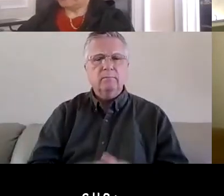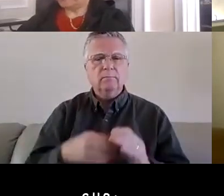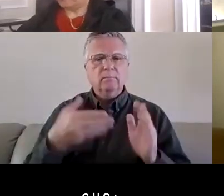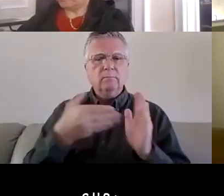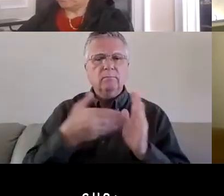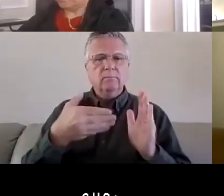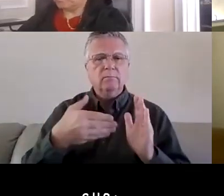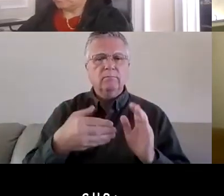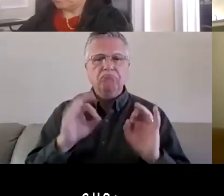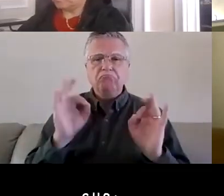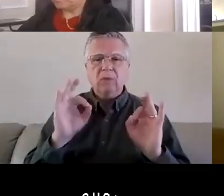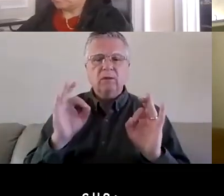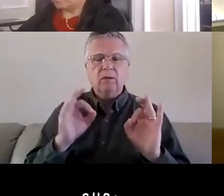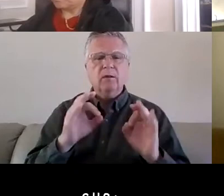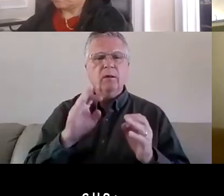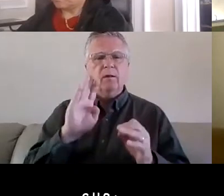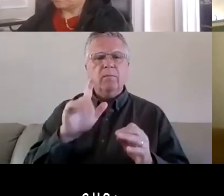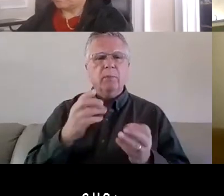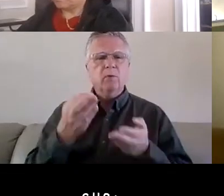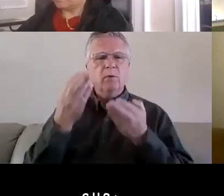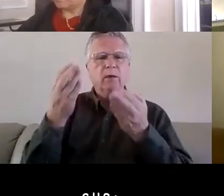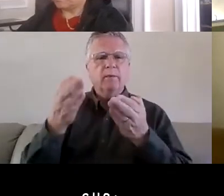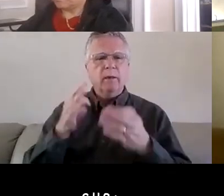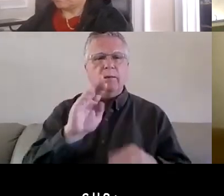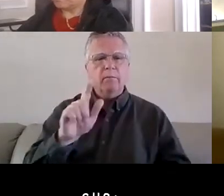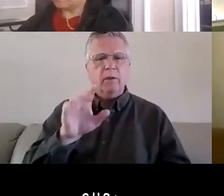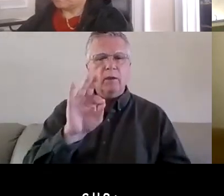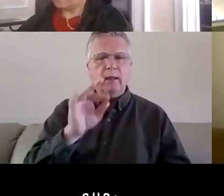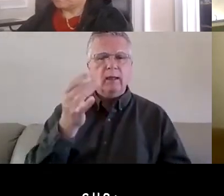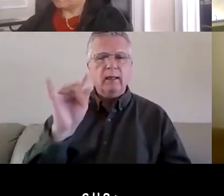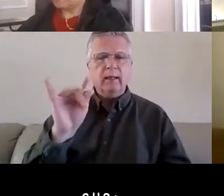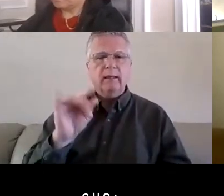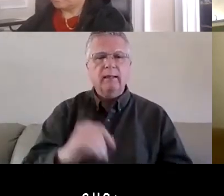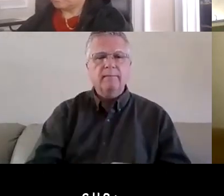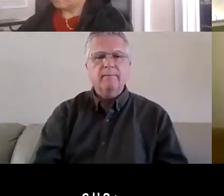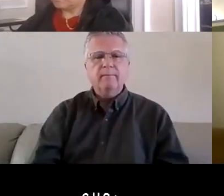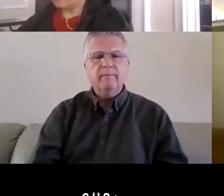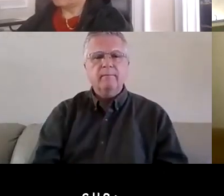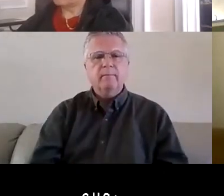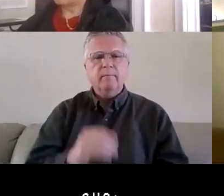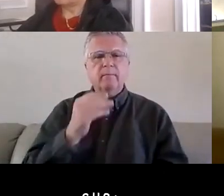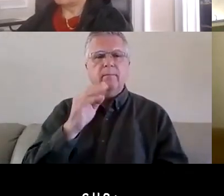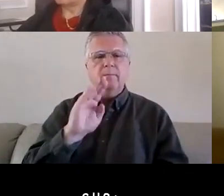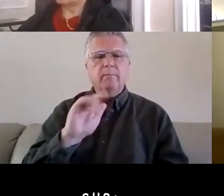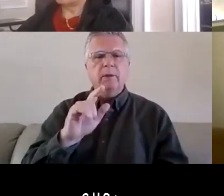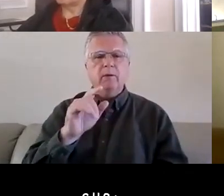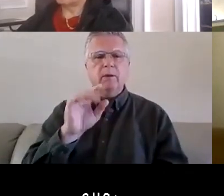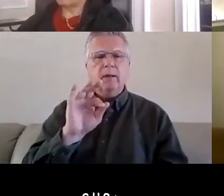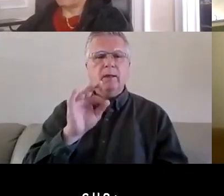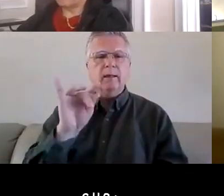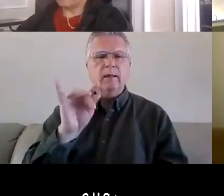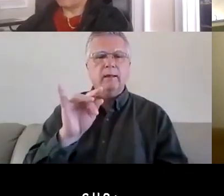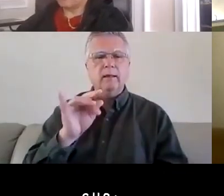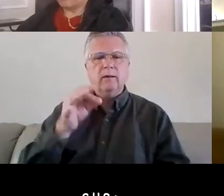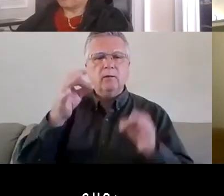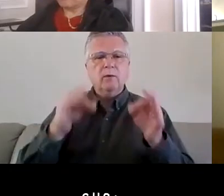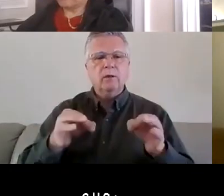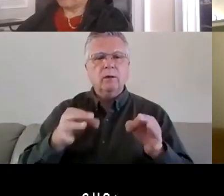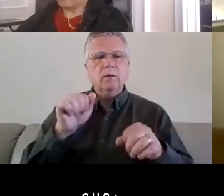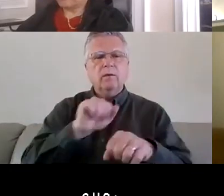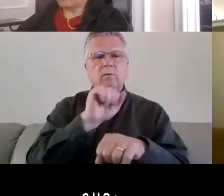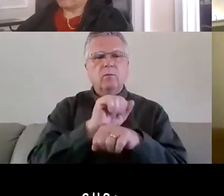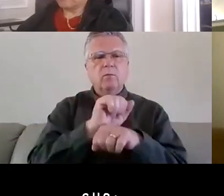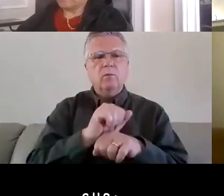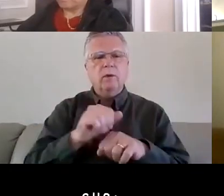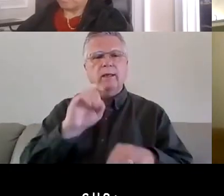Bill is recommended. Bill 918. Bill 918, resolution appointing execution